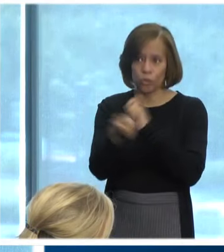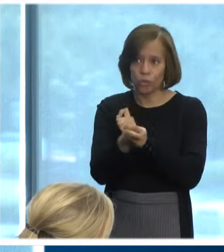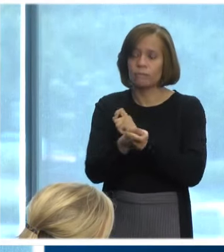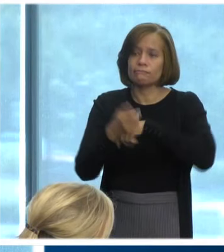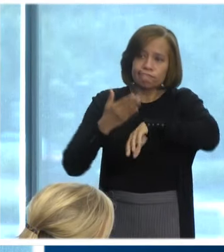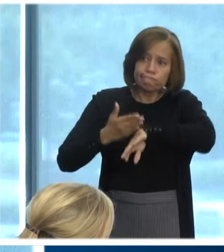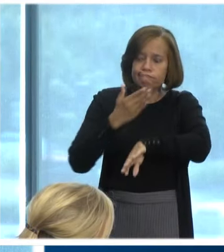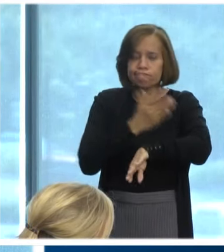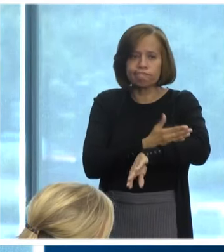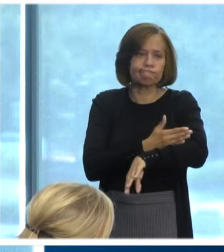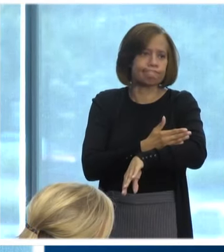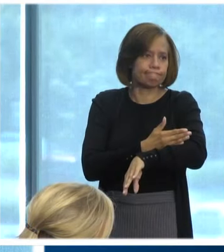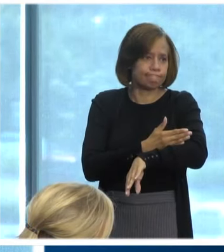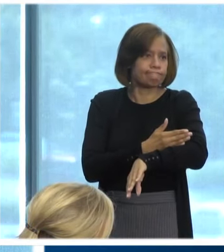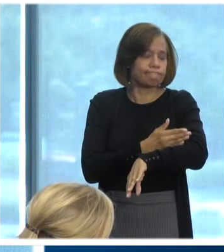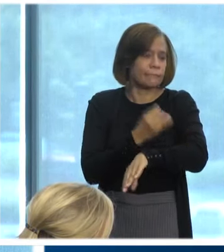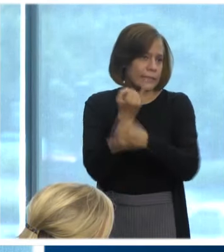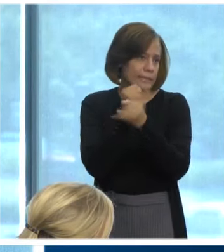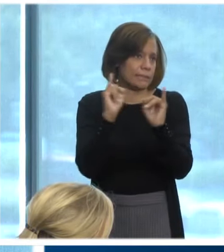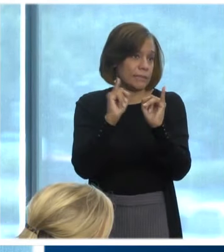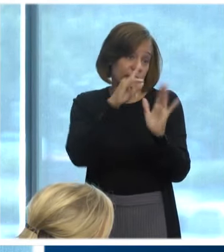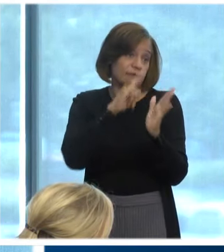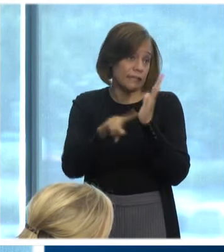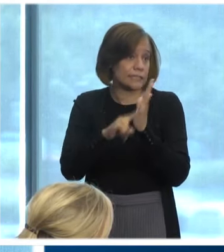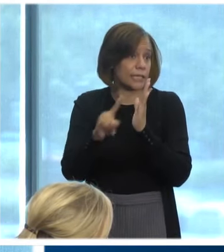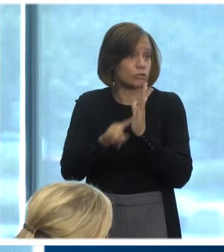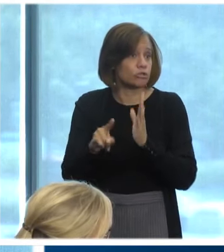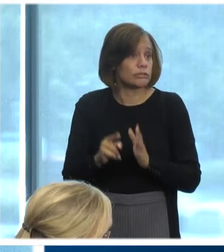change, and independent investigations.